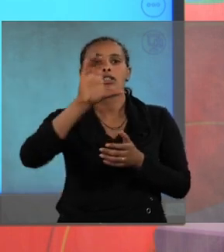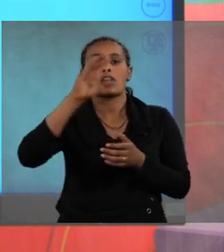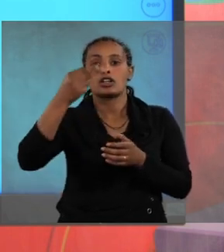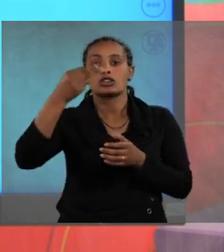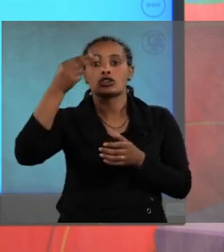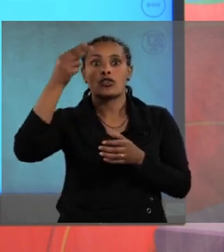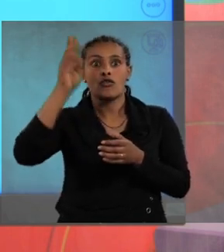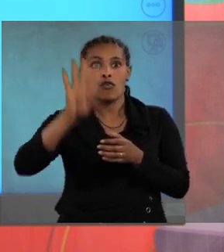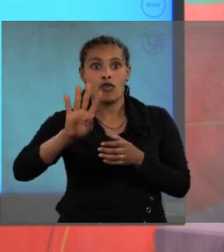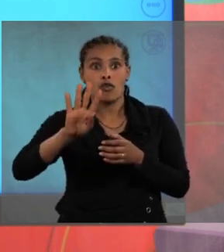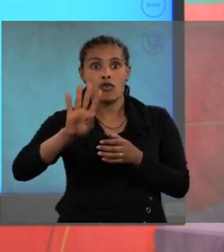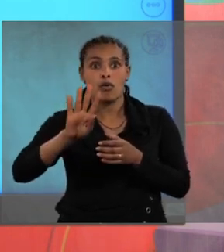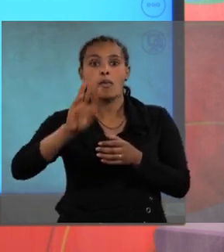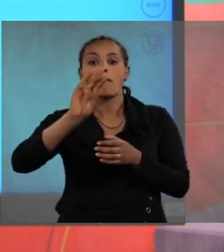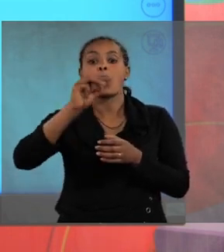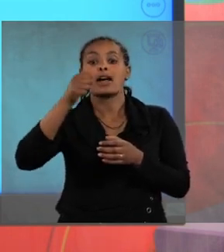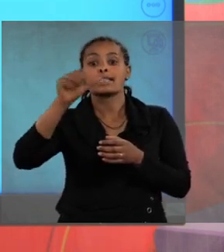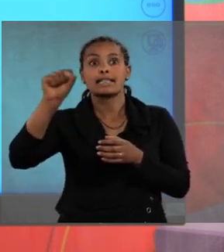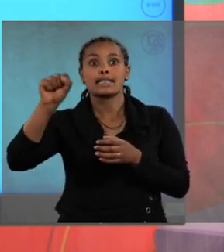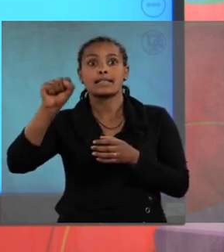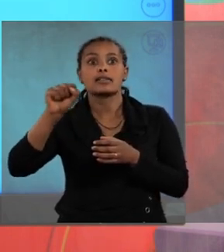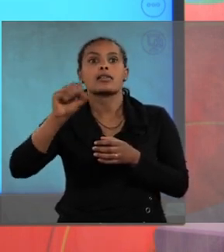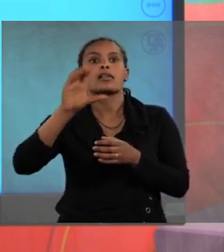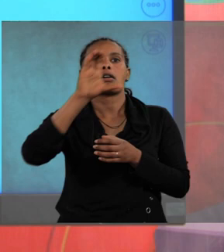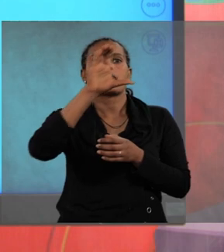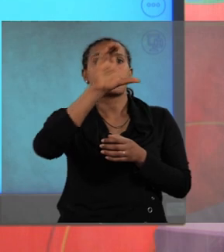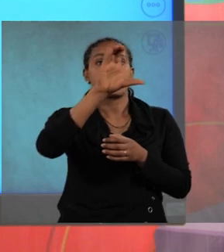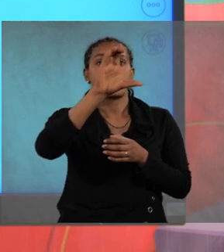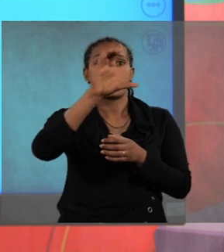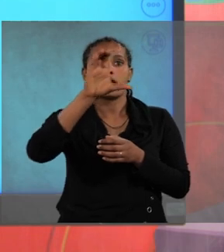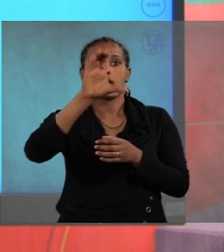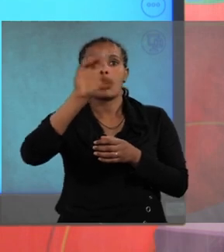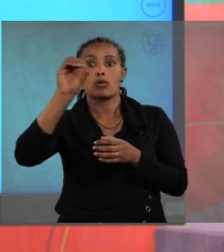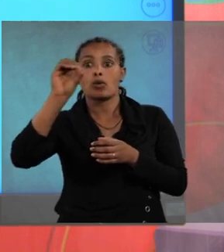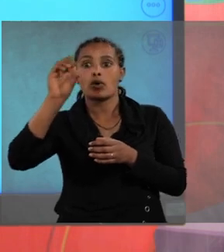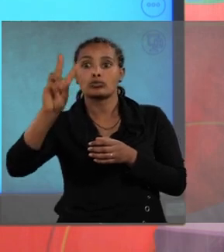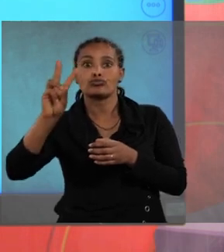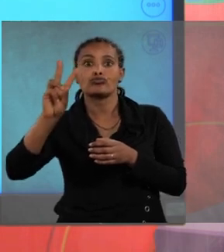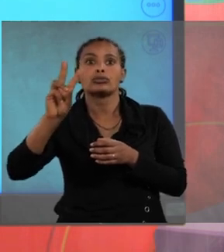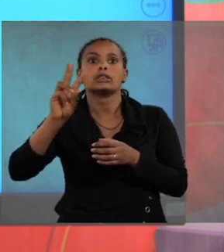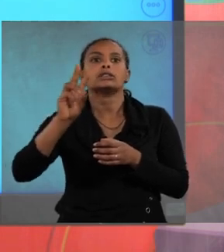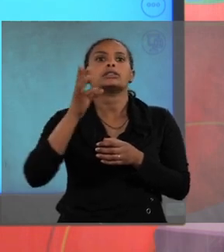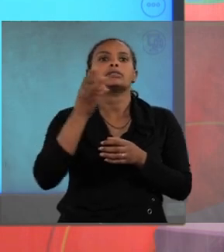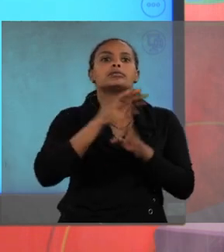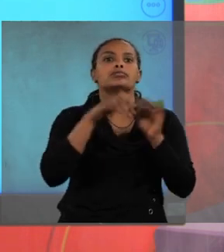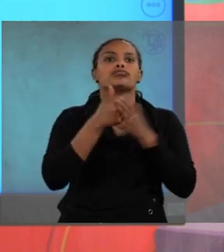CH4, which has a mass of carbon 12, hydrogen 4, 16